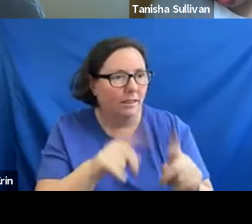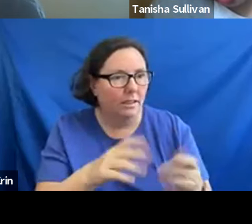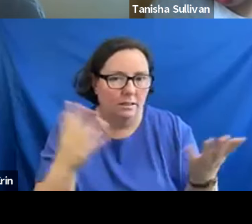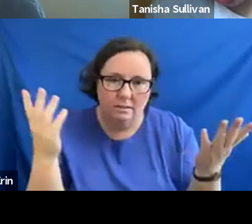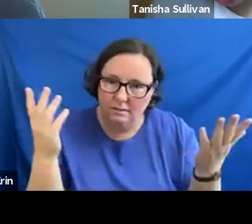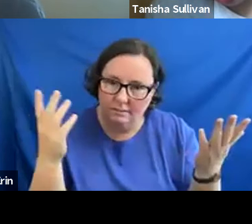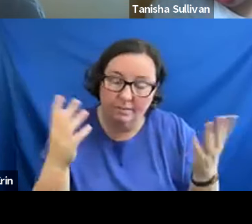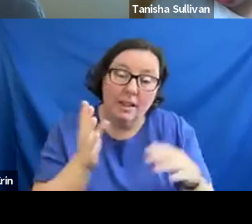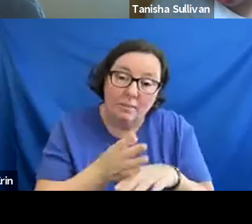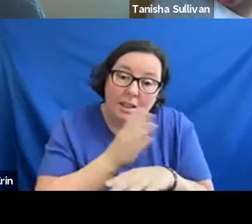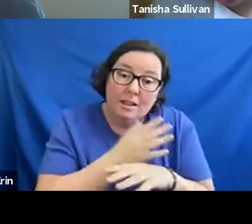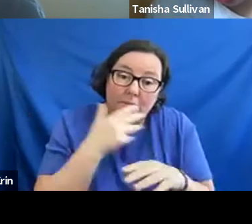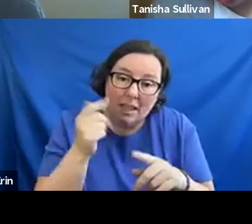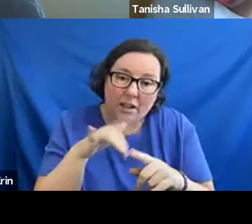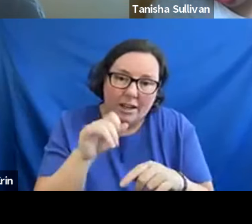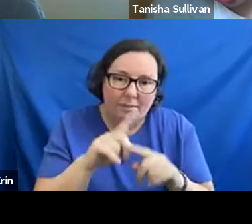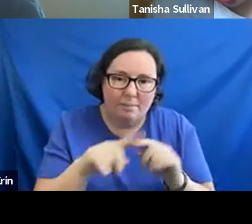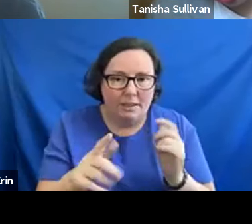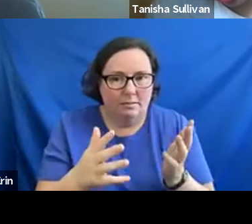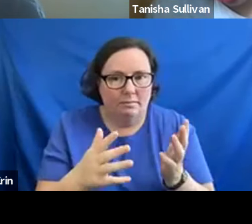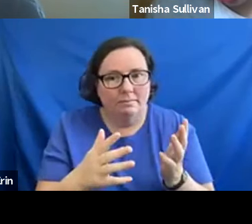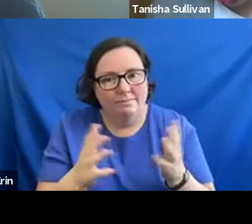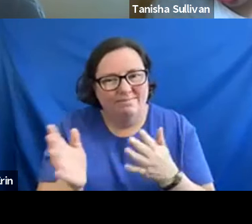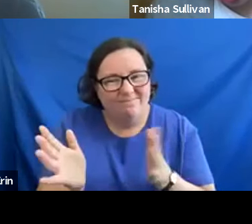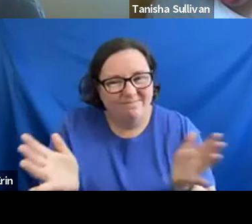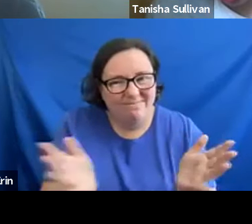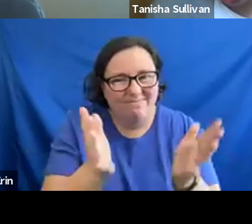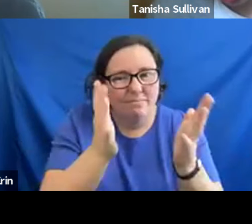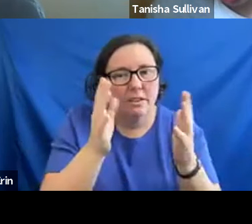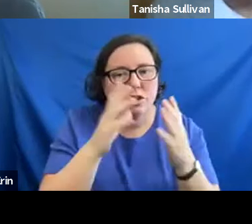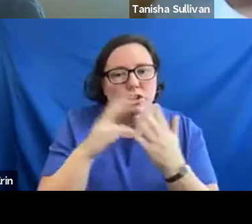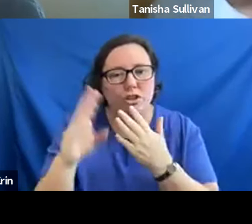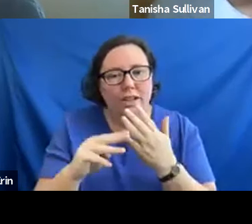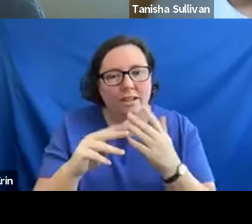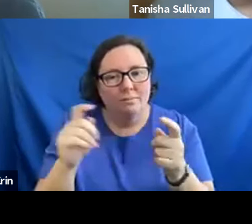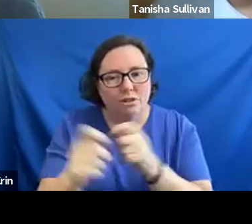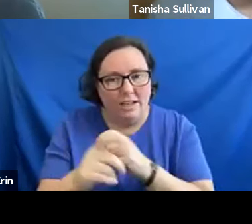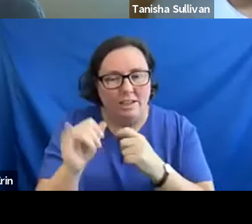would be an example of where you can push curricular change